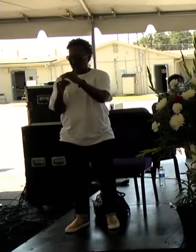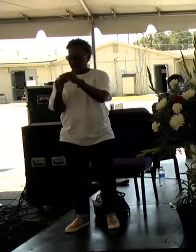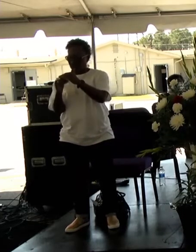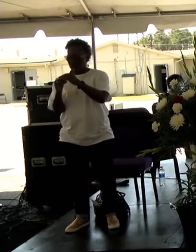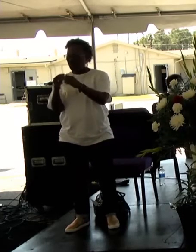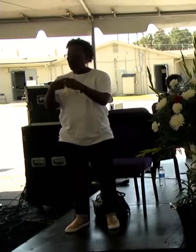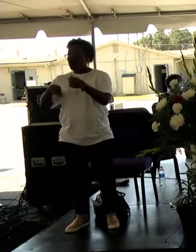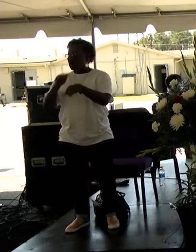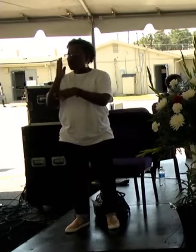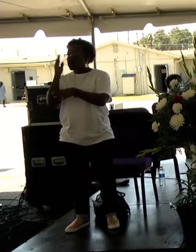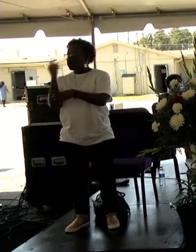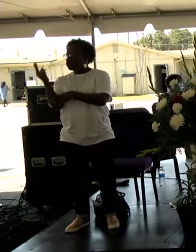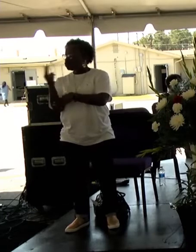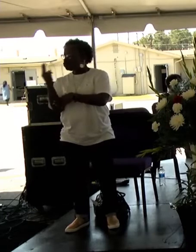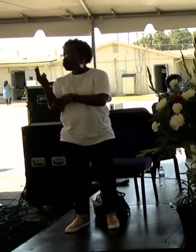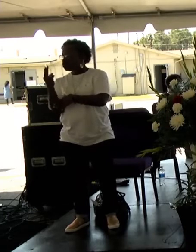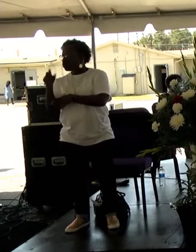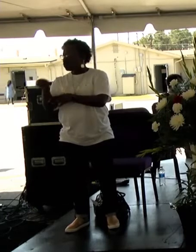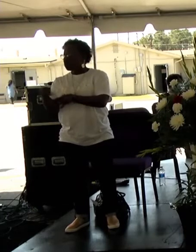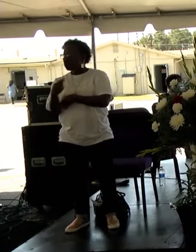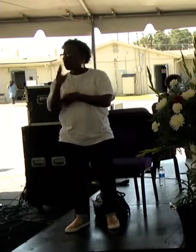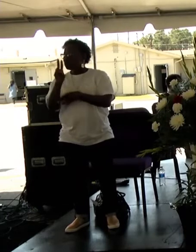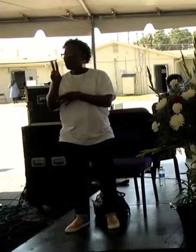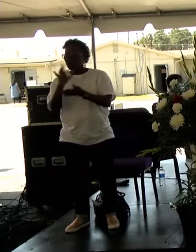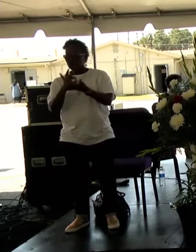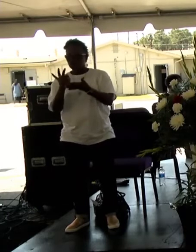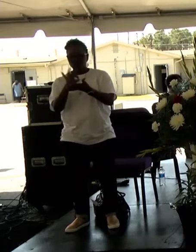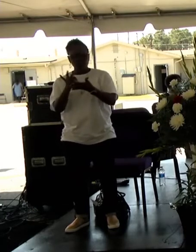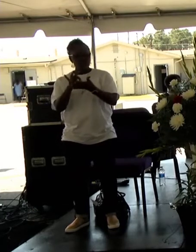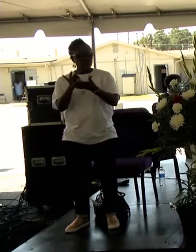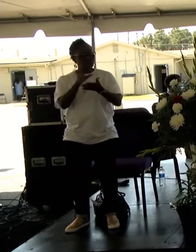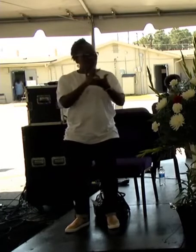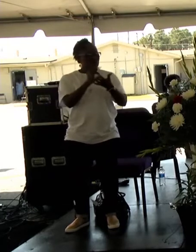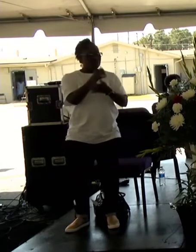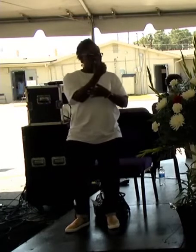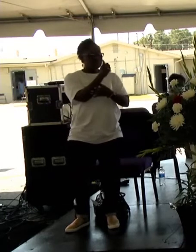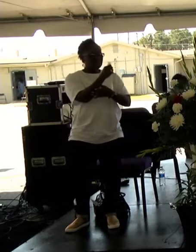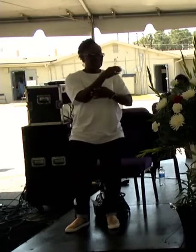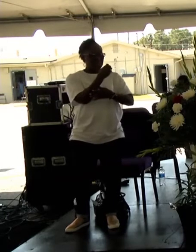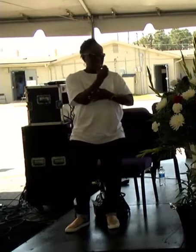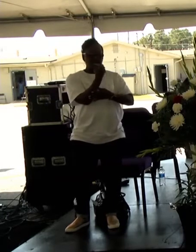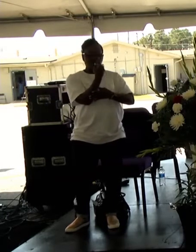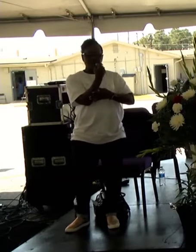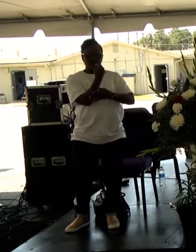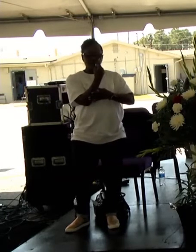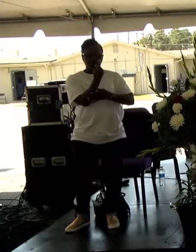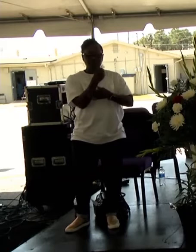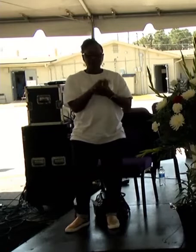to use just two verses, verse 10 and 11.